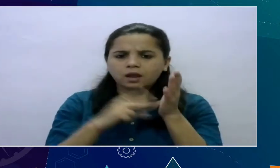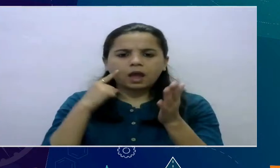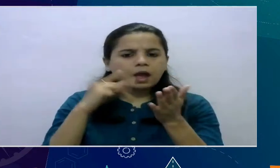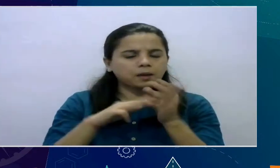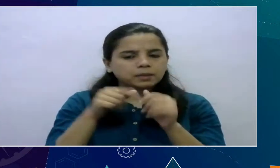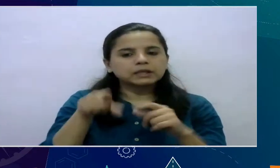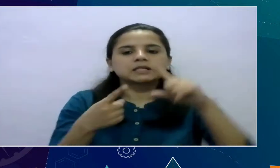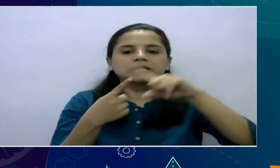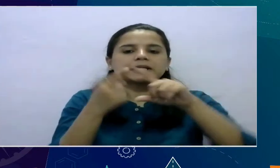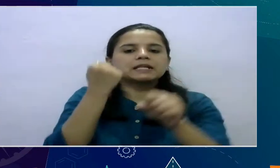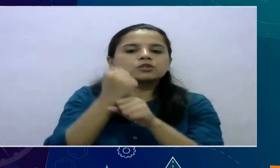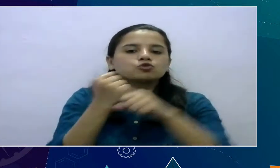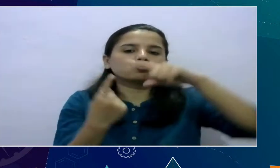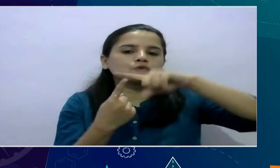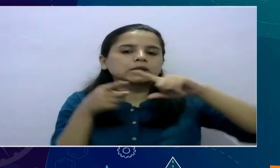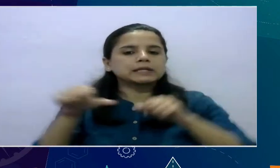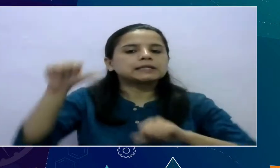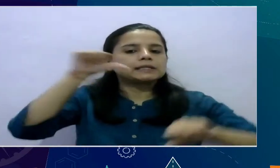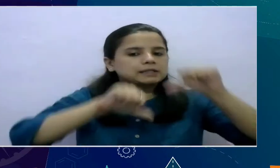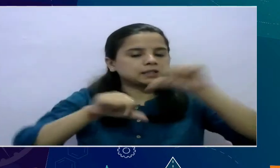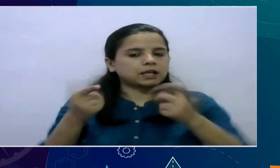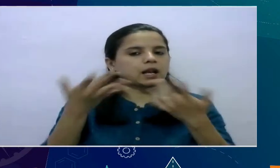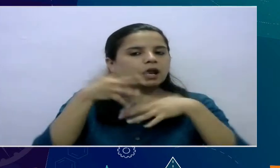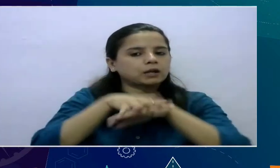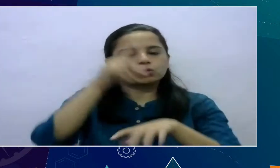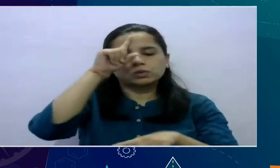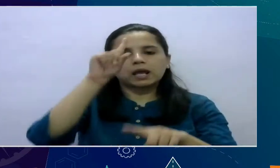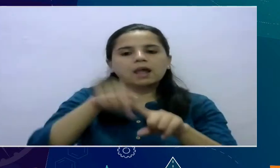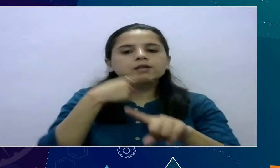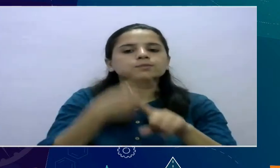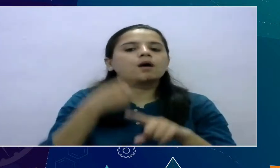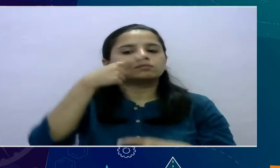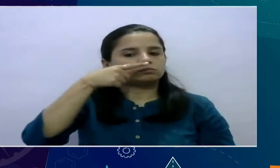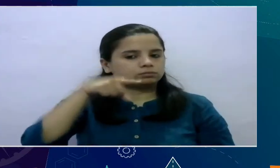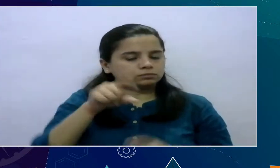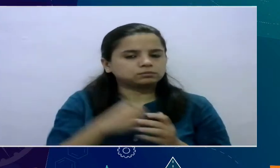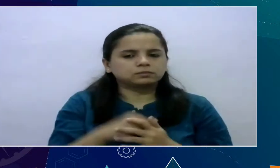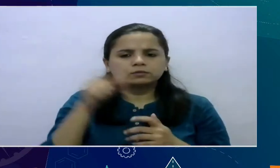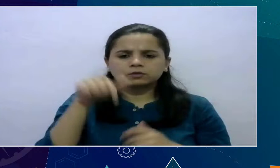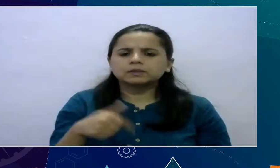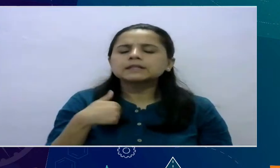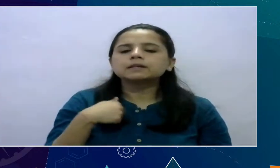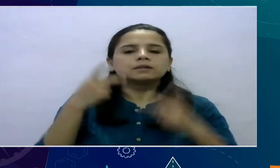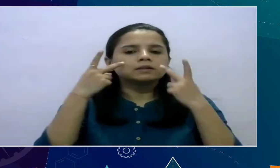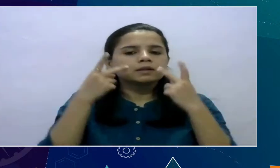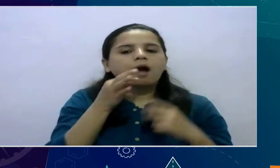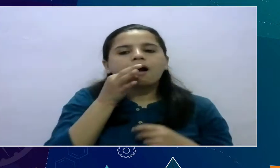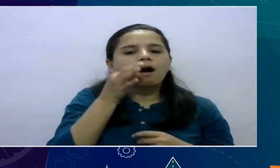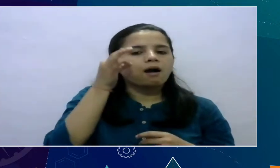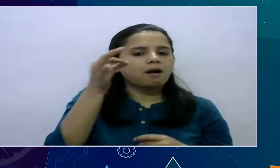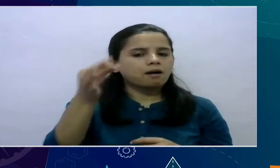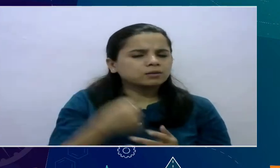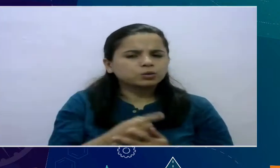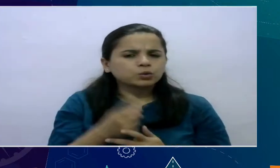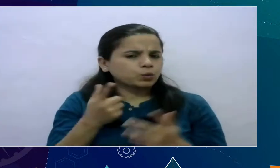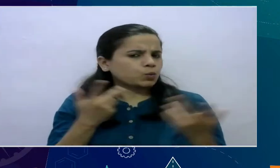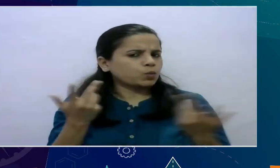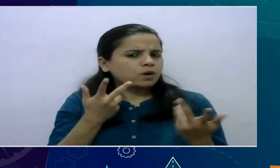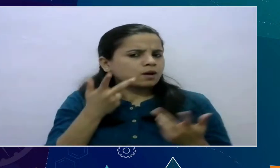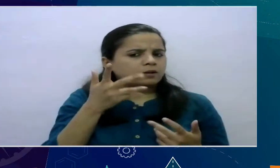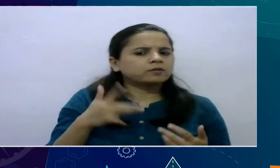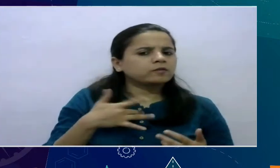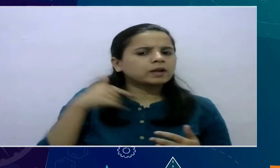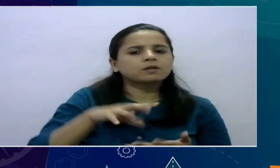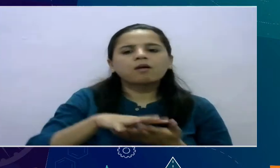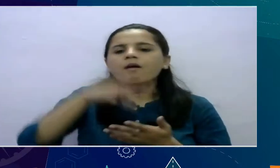Science, and she is an inclusive expert. So let's just ask her that what is it that we are going